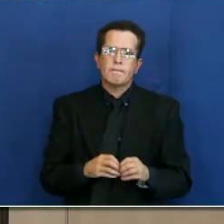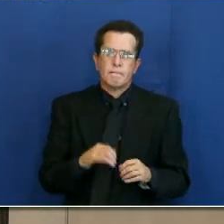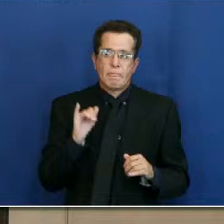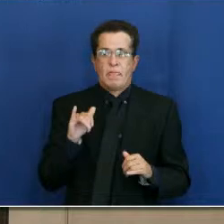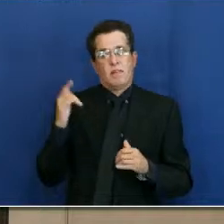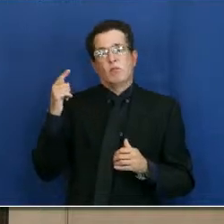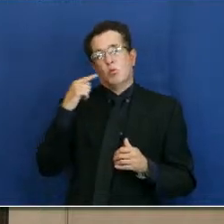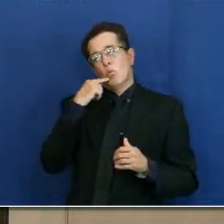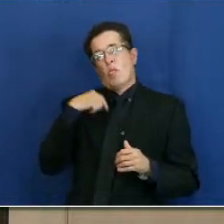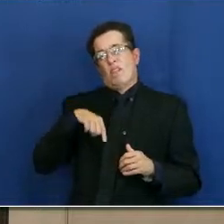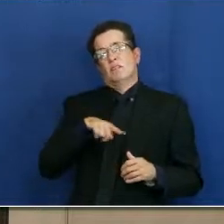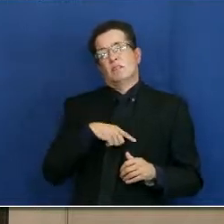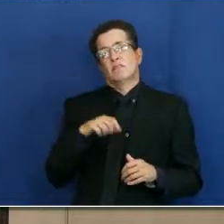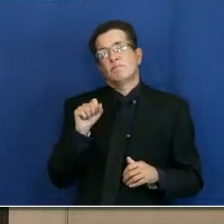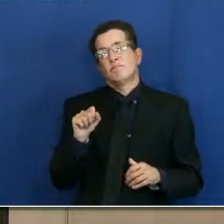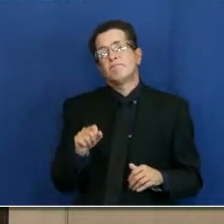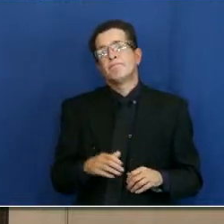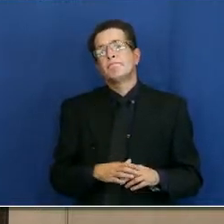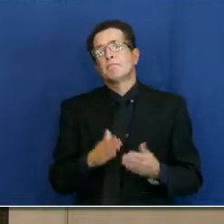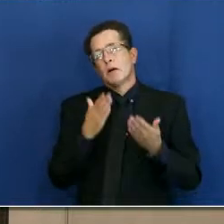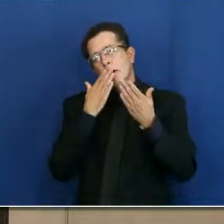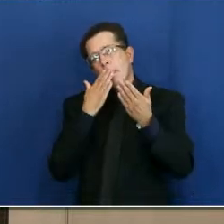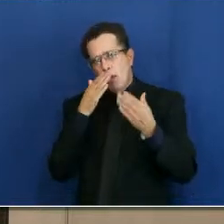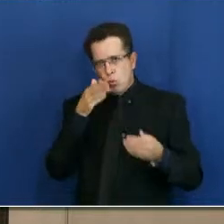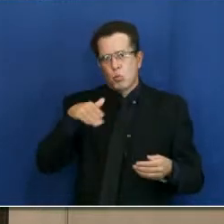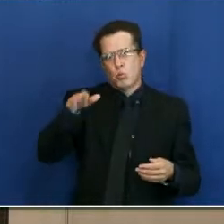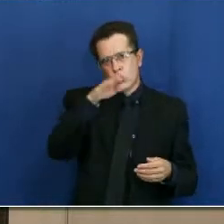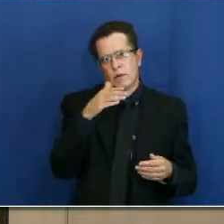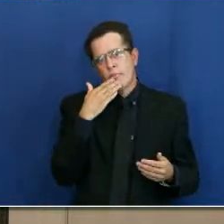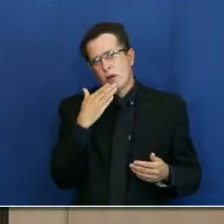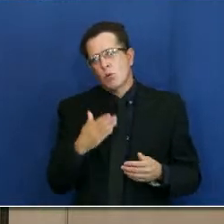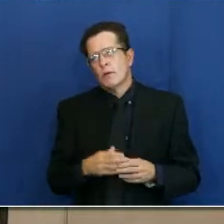Thank you. Okay. Thank you.